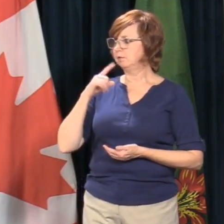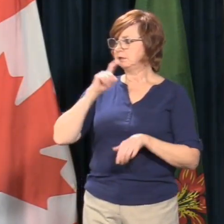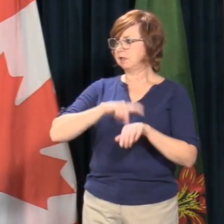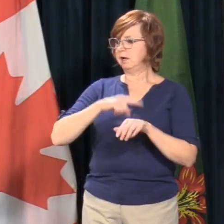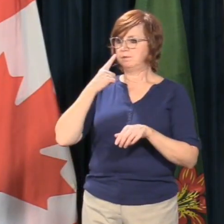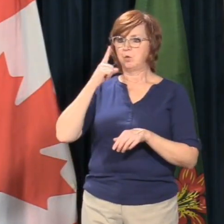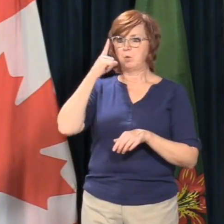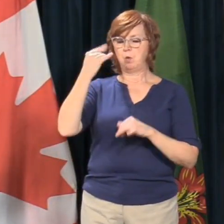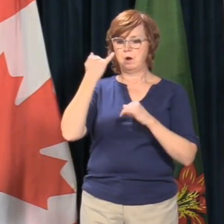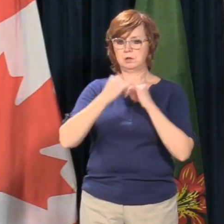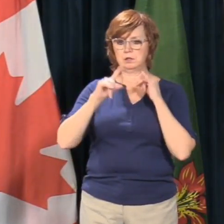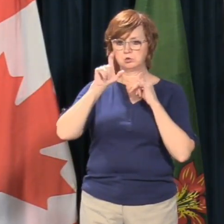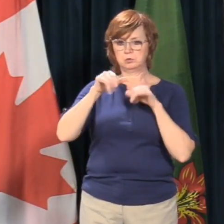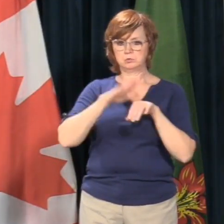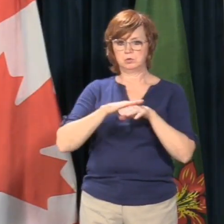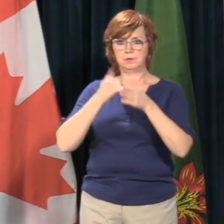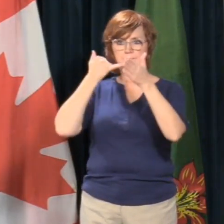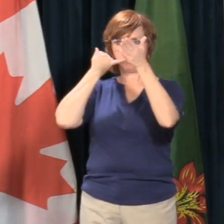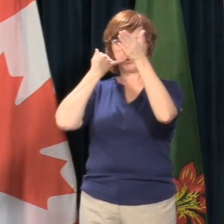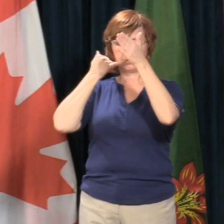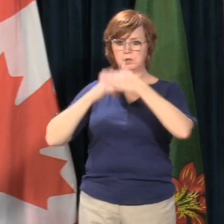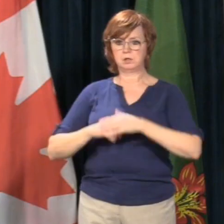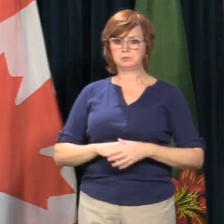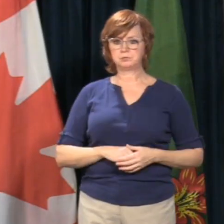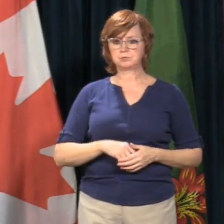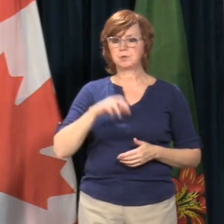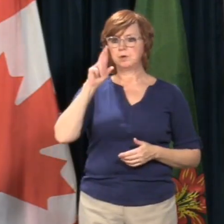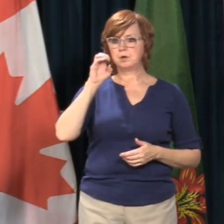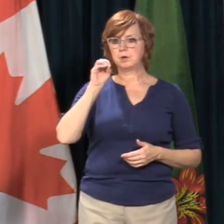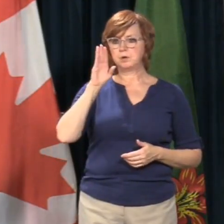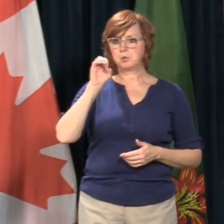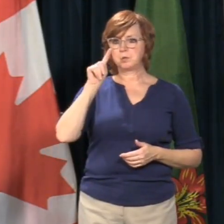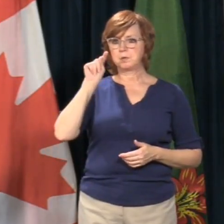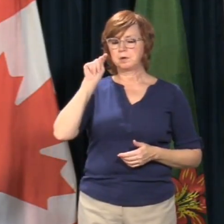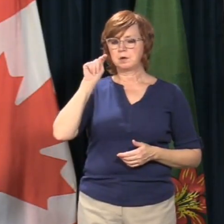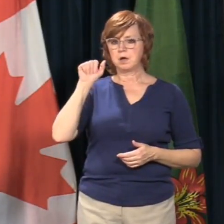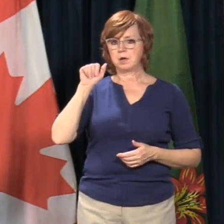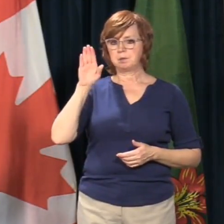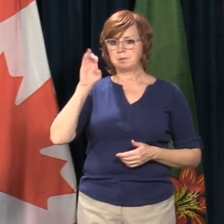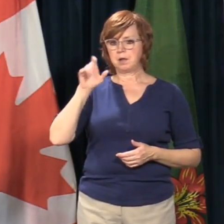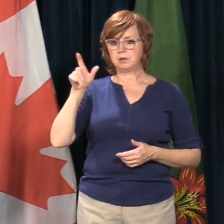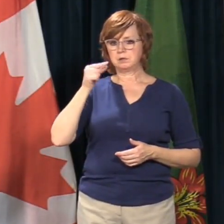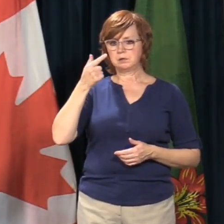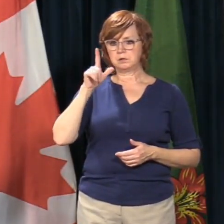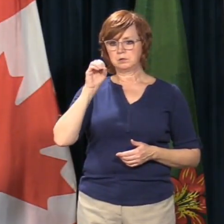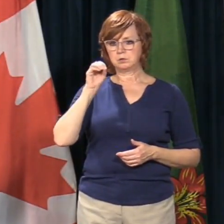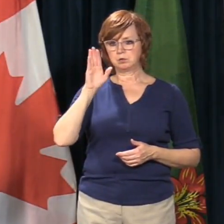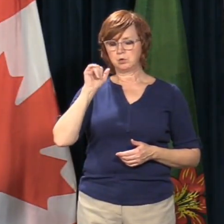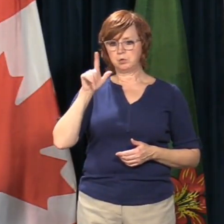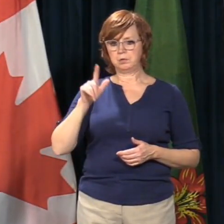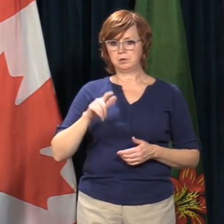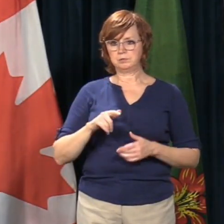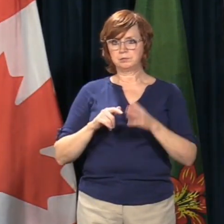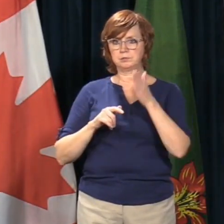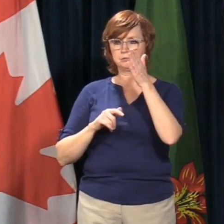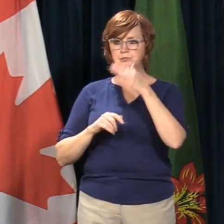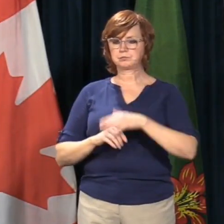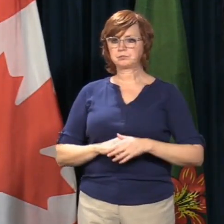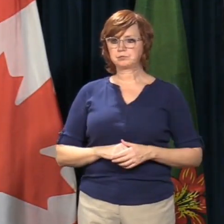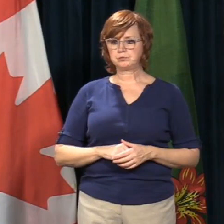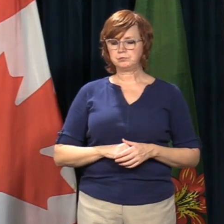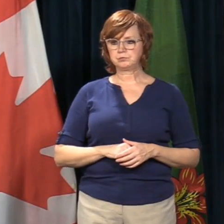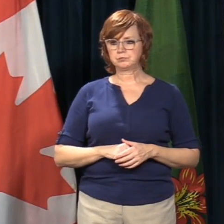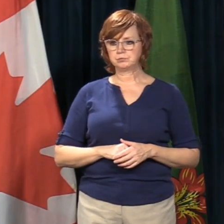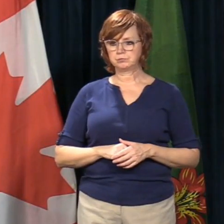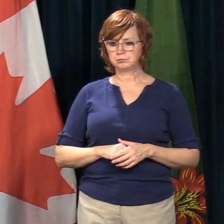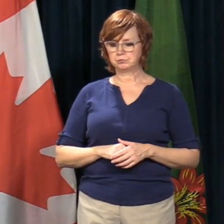one last question on the line, please. We have Roberta Bell with Global. With reference to the situation in